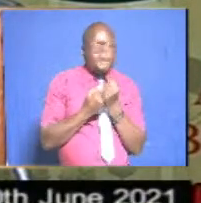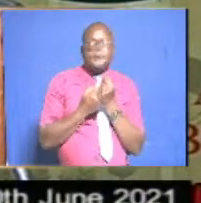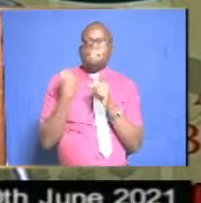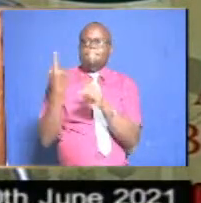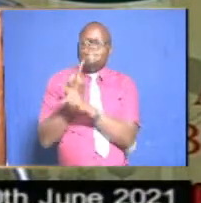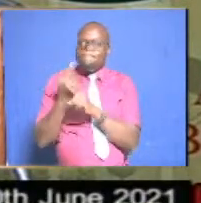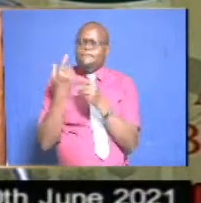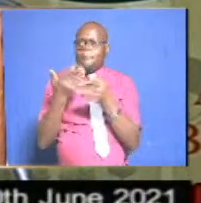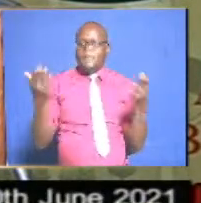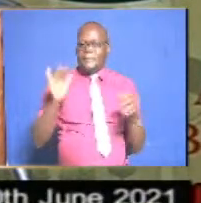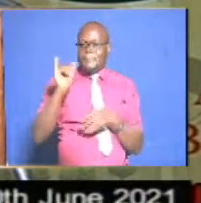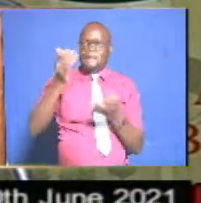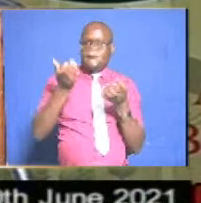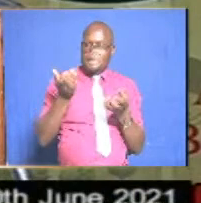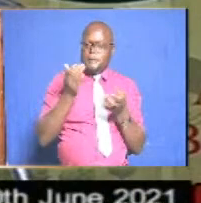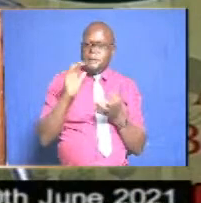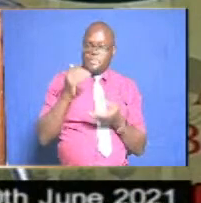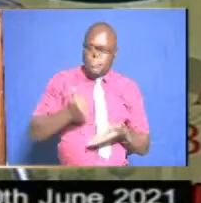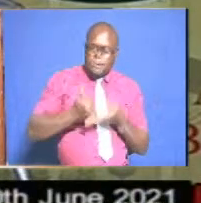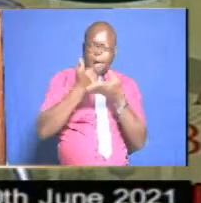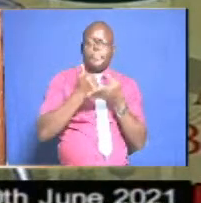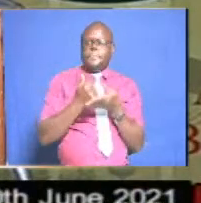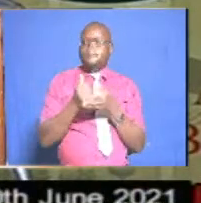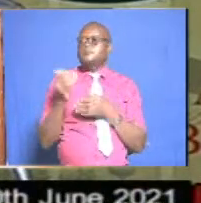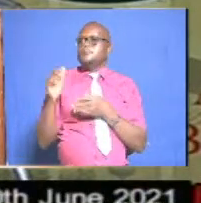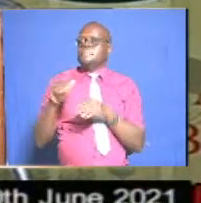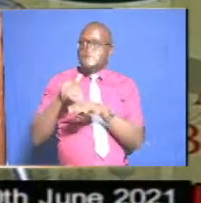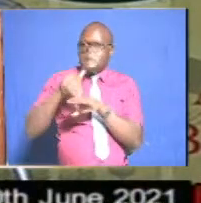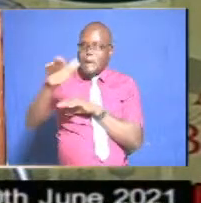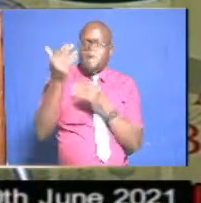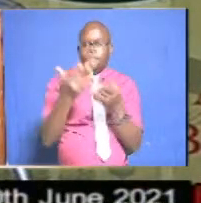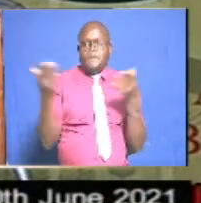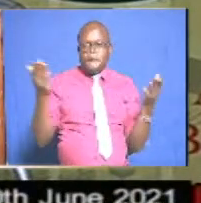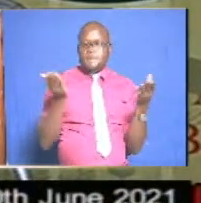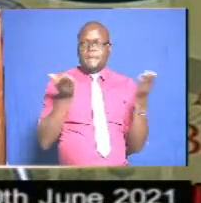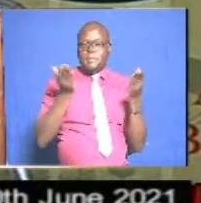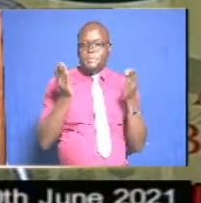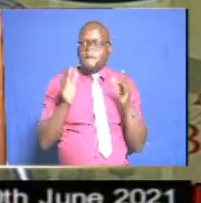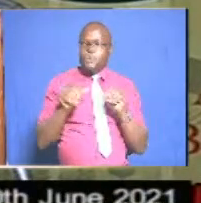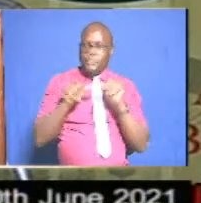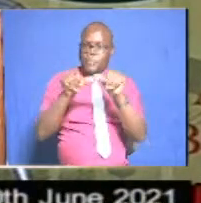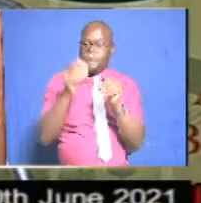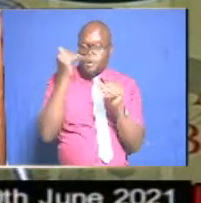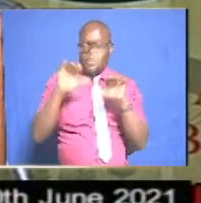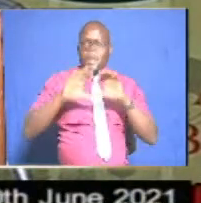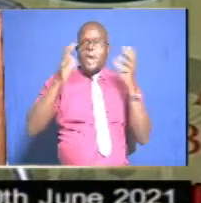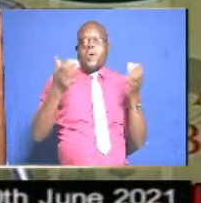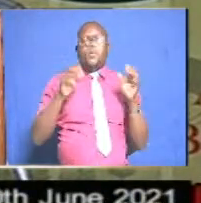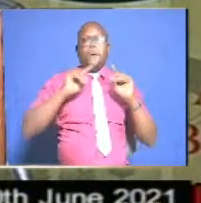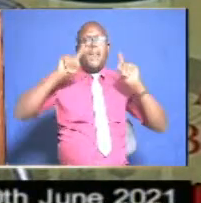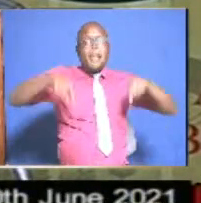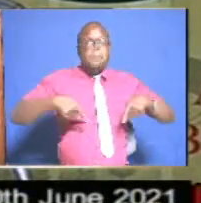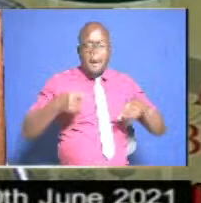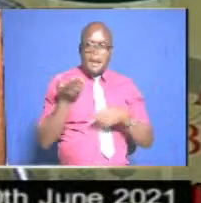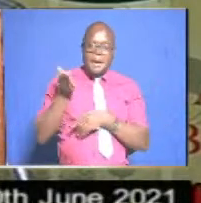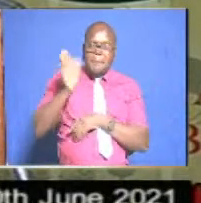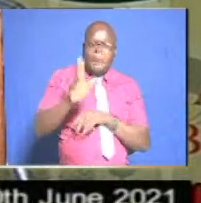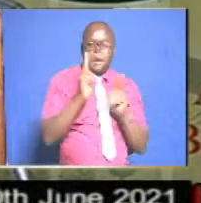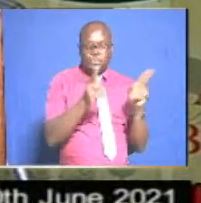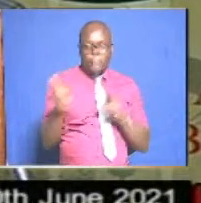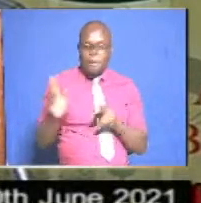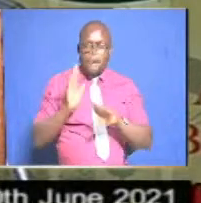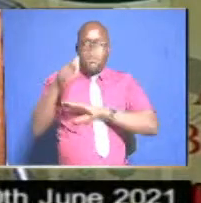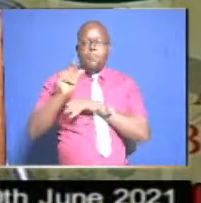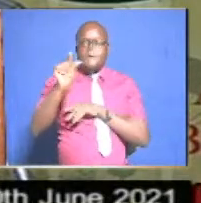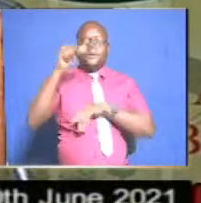output. As a result, export of goods and services will expand as global demand normalizes. Over the medium